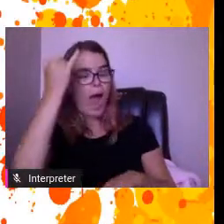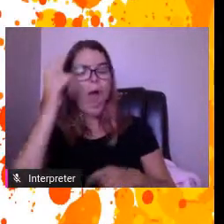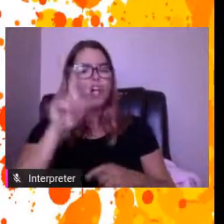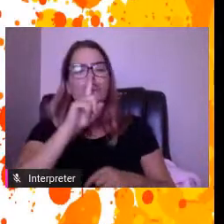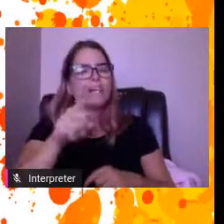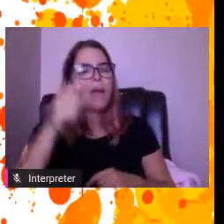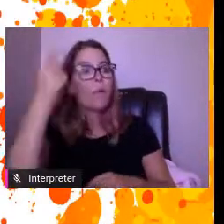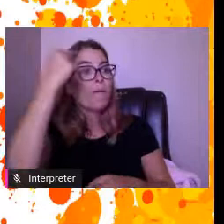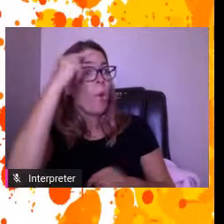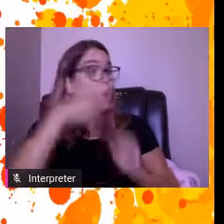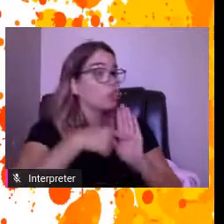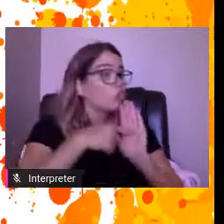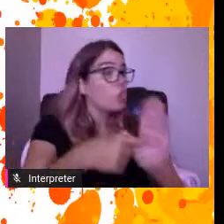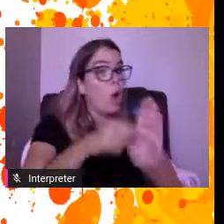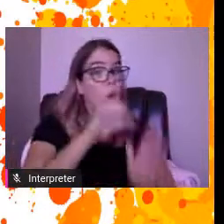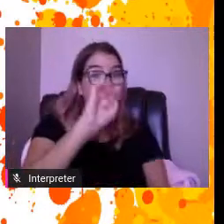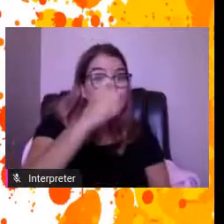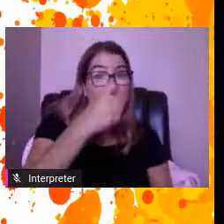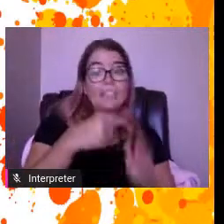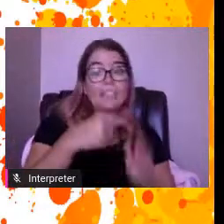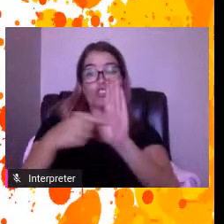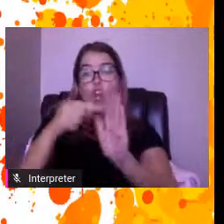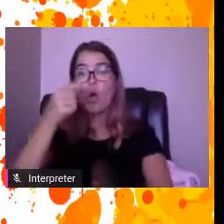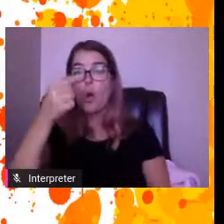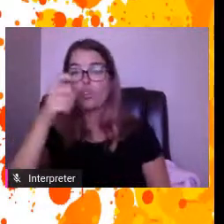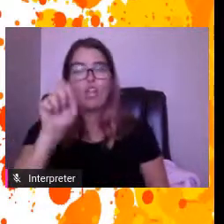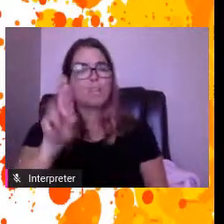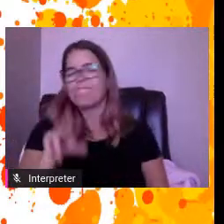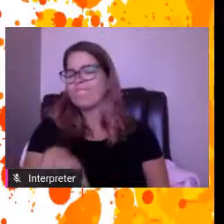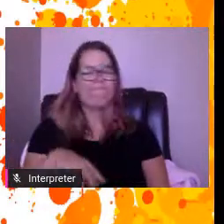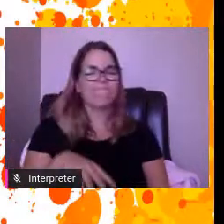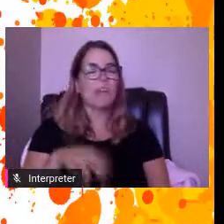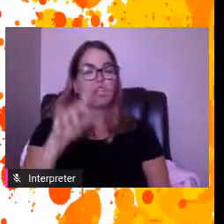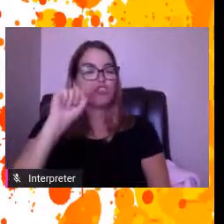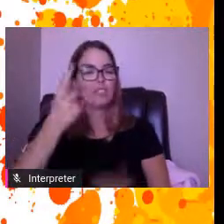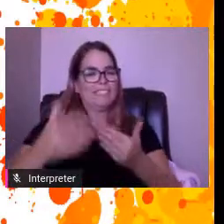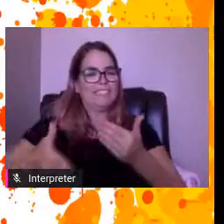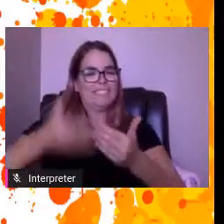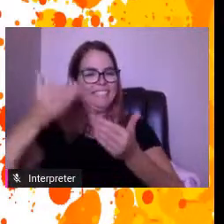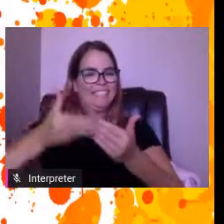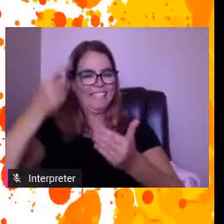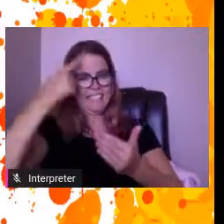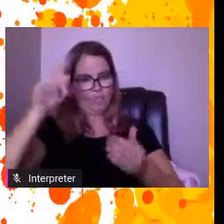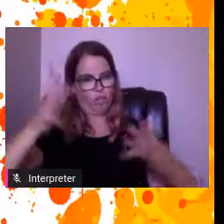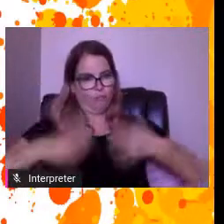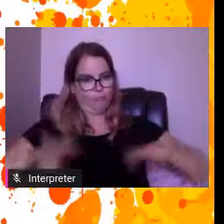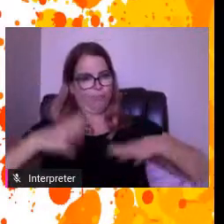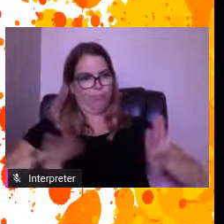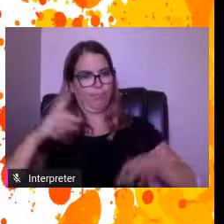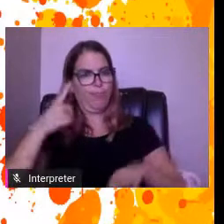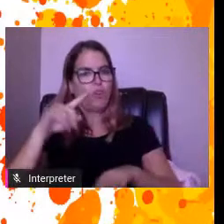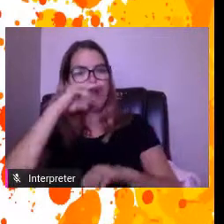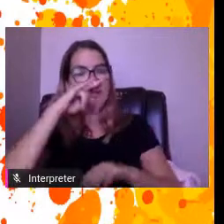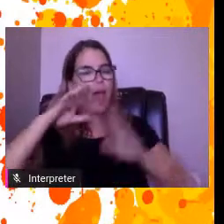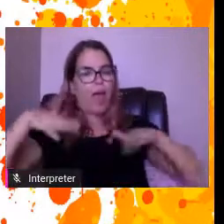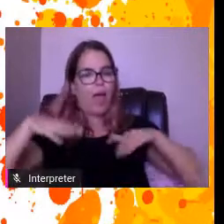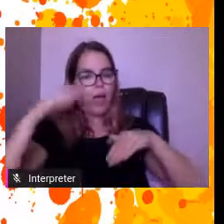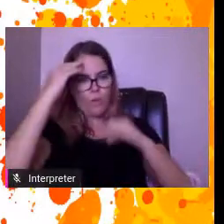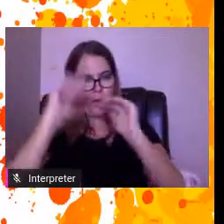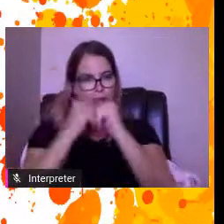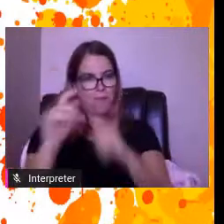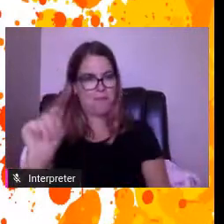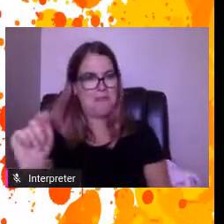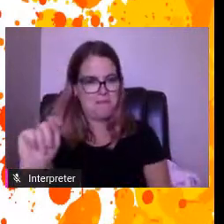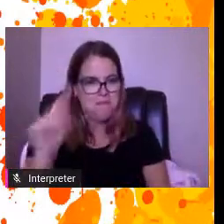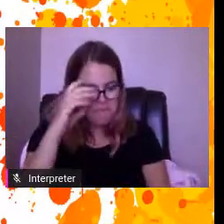of sex or gender expression, as this style of garment made it easier to care for children who hadn't yet been toilet trained. Young boys stopped